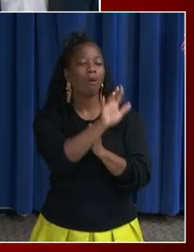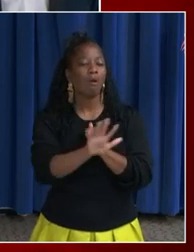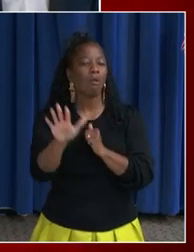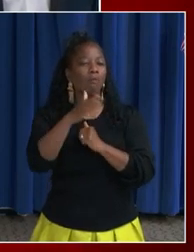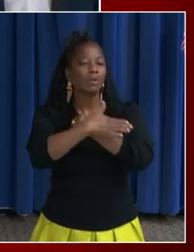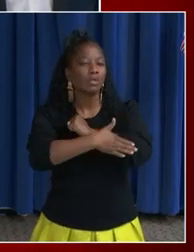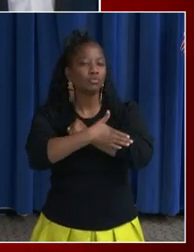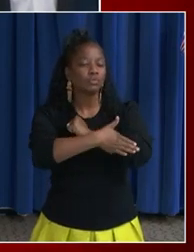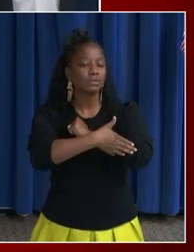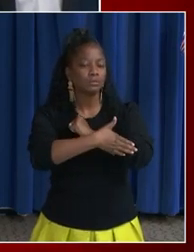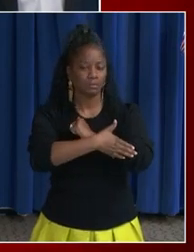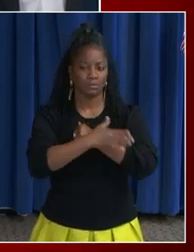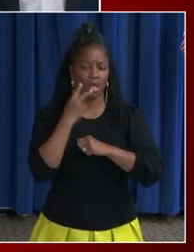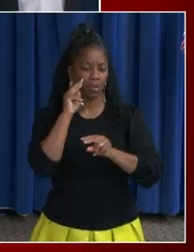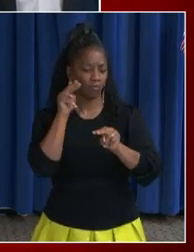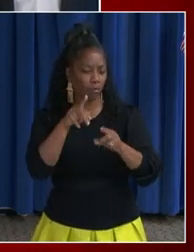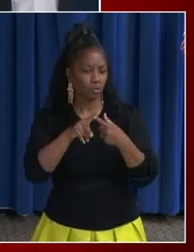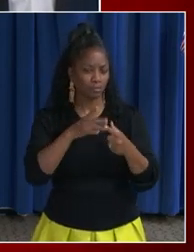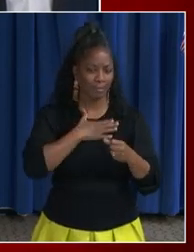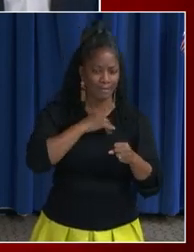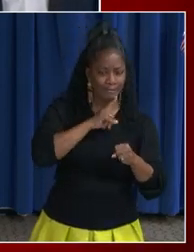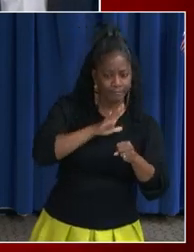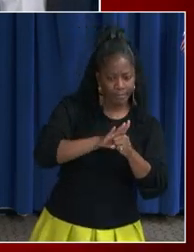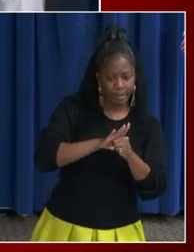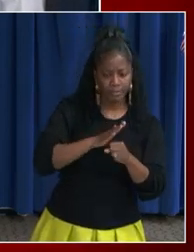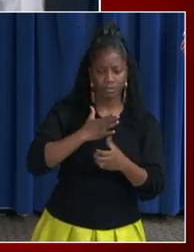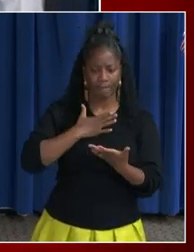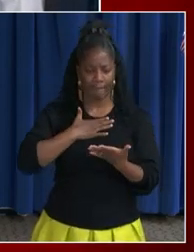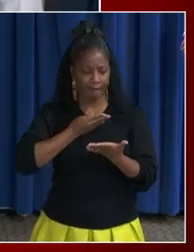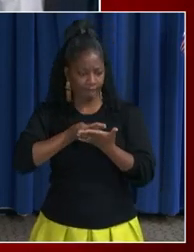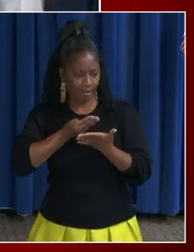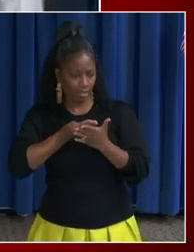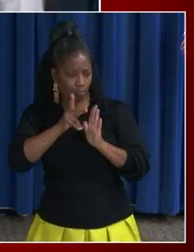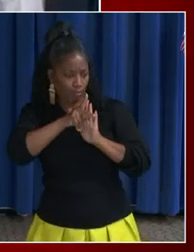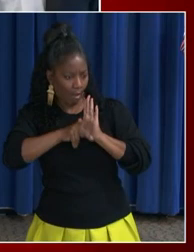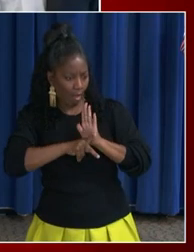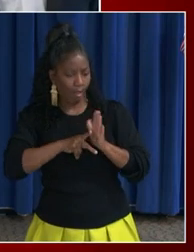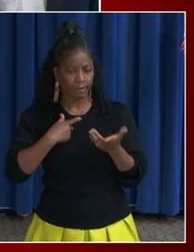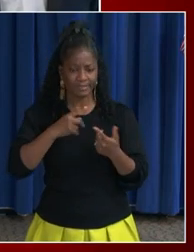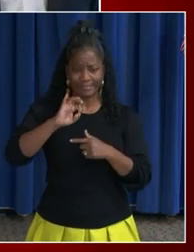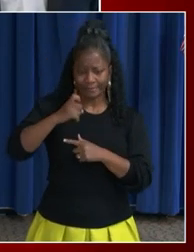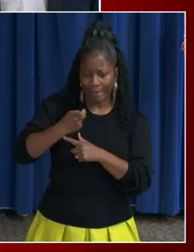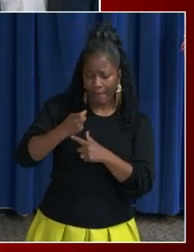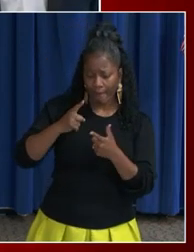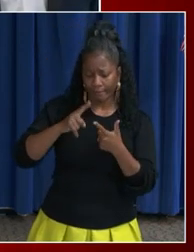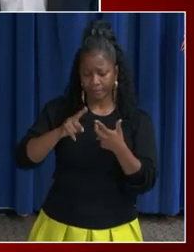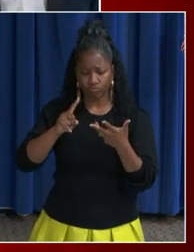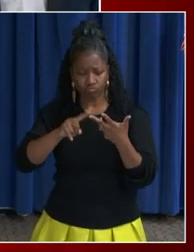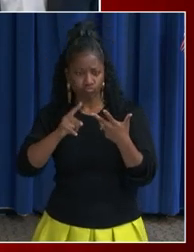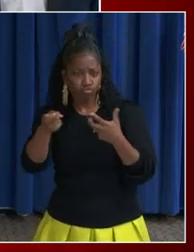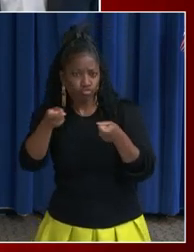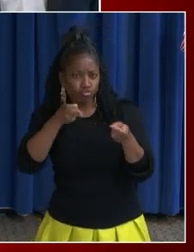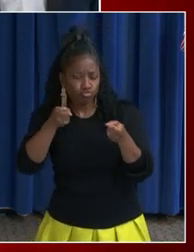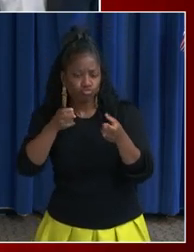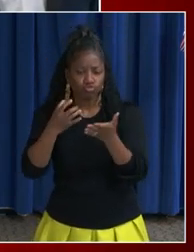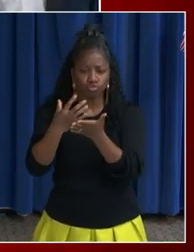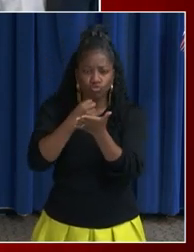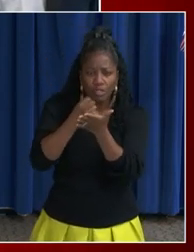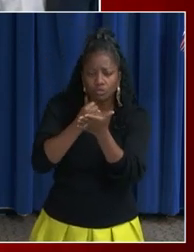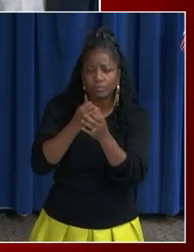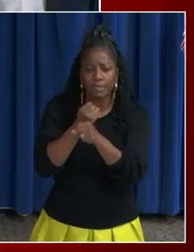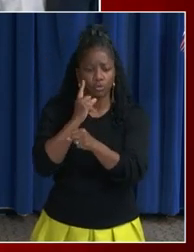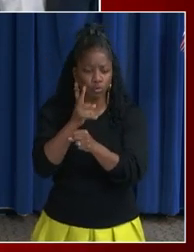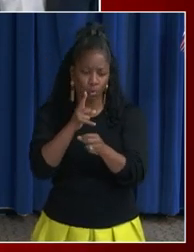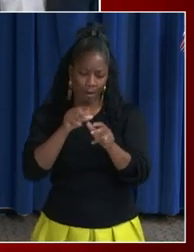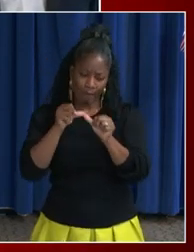of experience in leadership in financial policy, tax administration, accounting, treasury, and executive leadership to